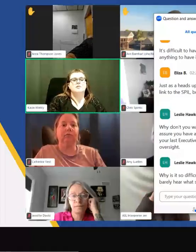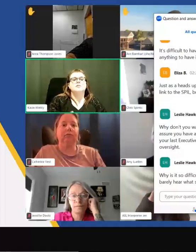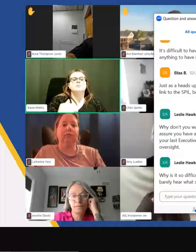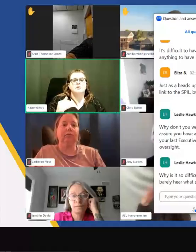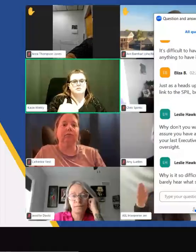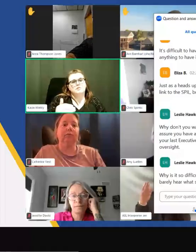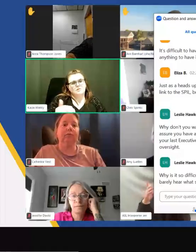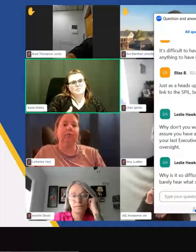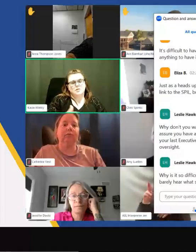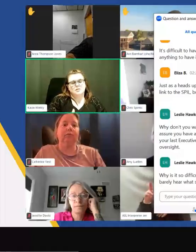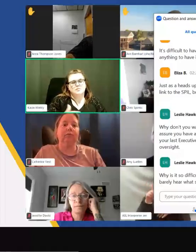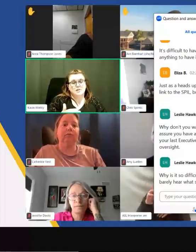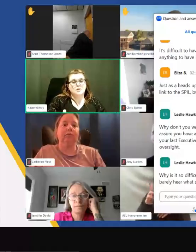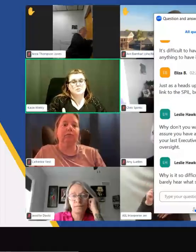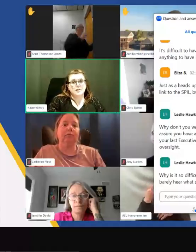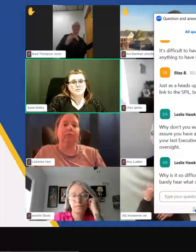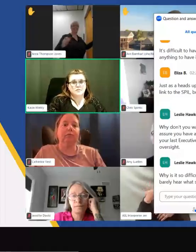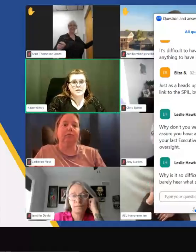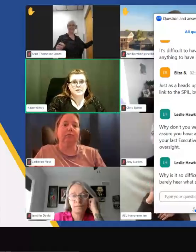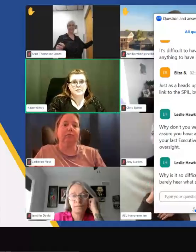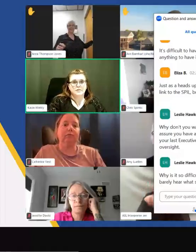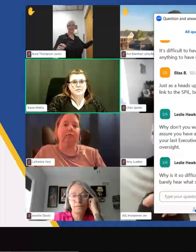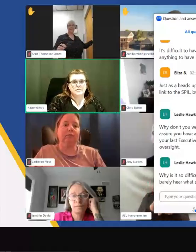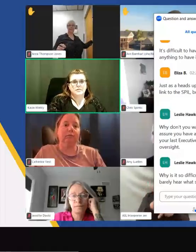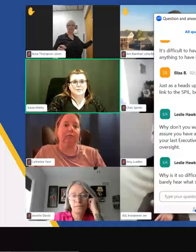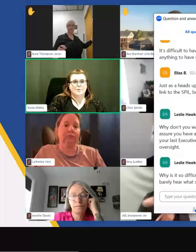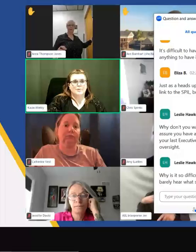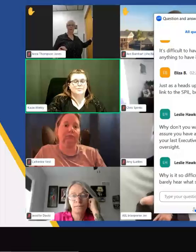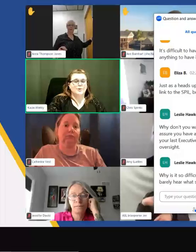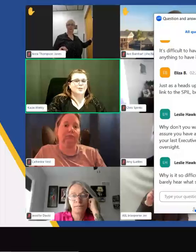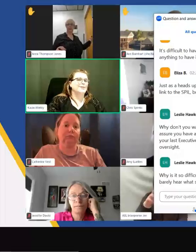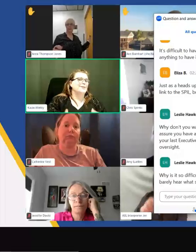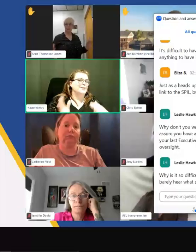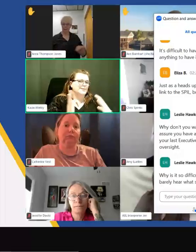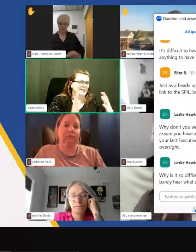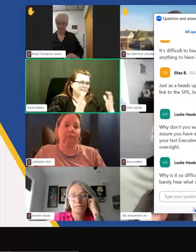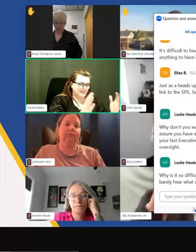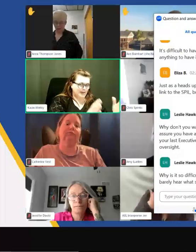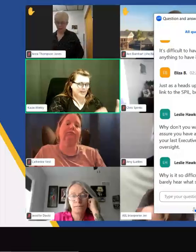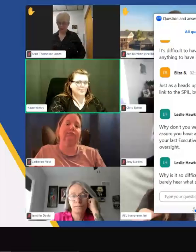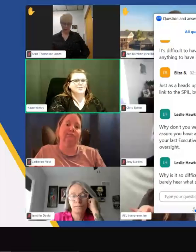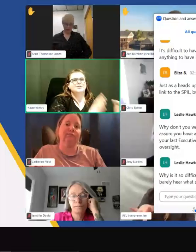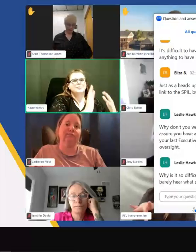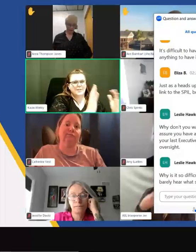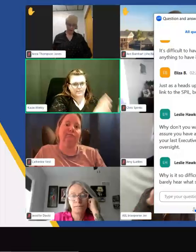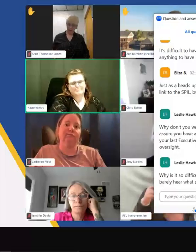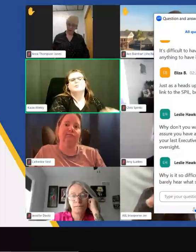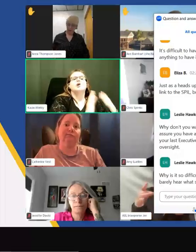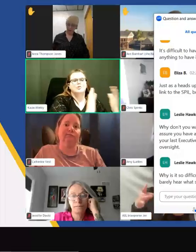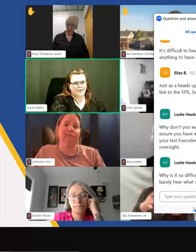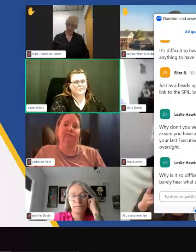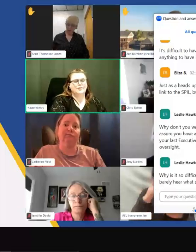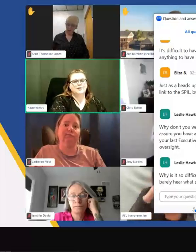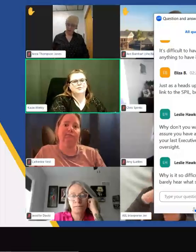law because of the type of council we are. So unfortunately, that's not an option just to